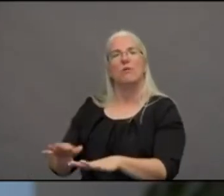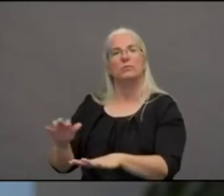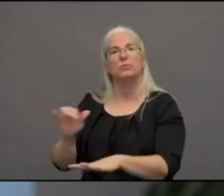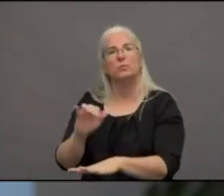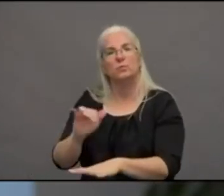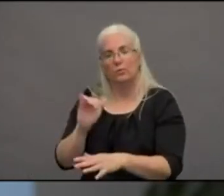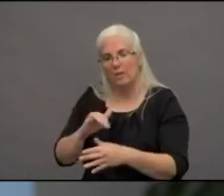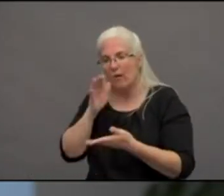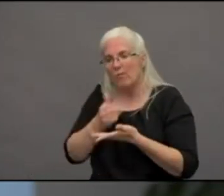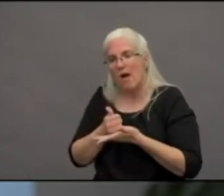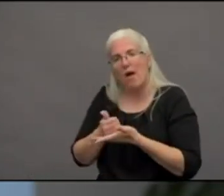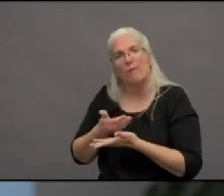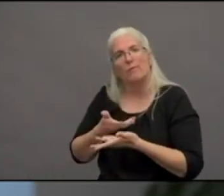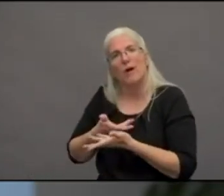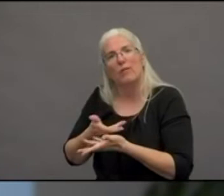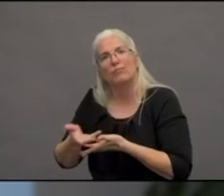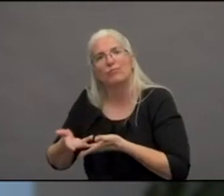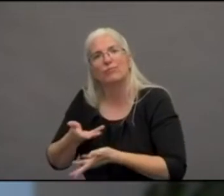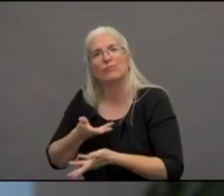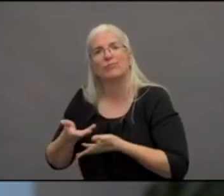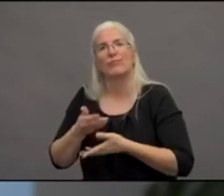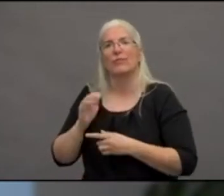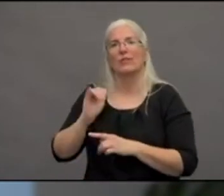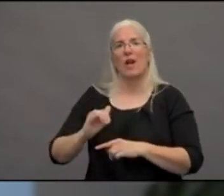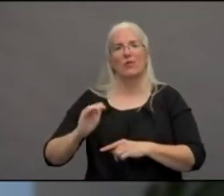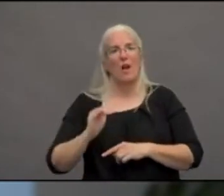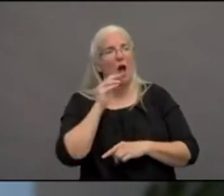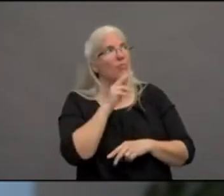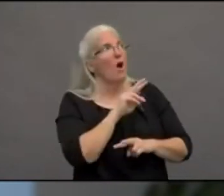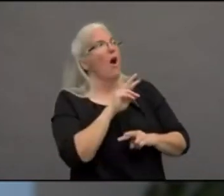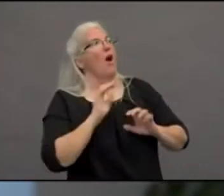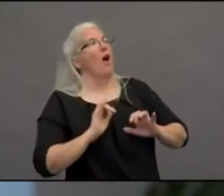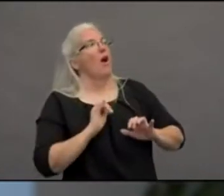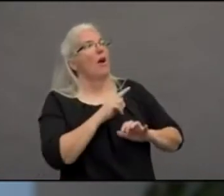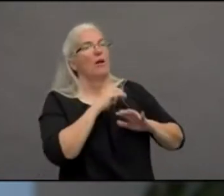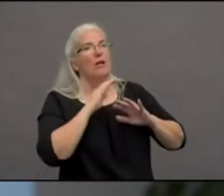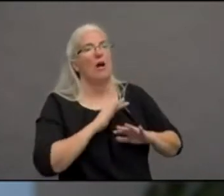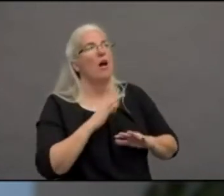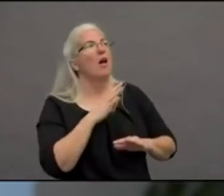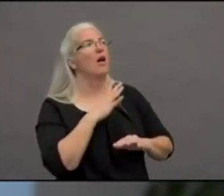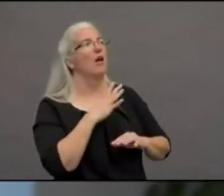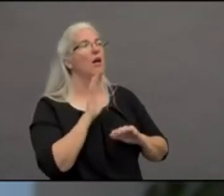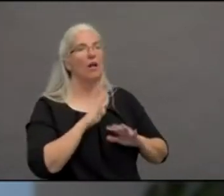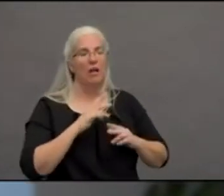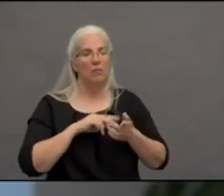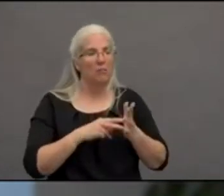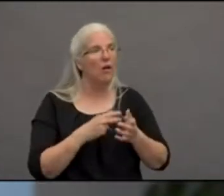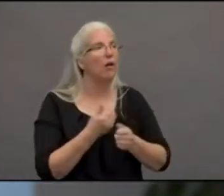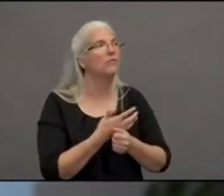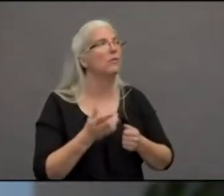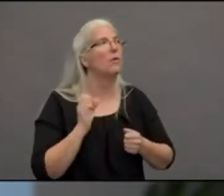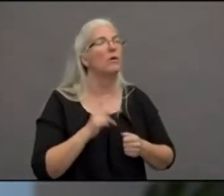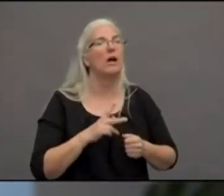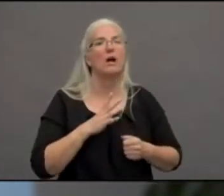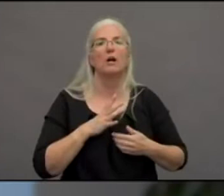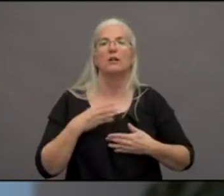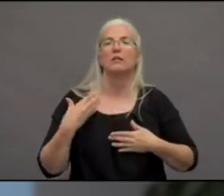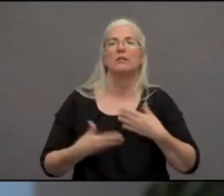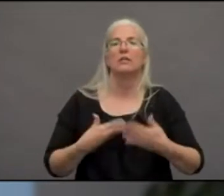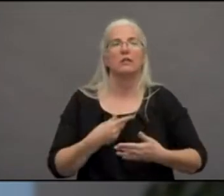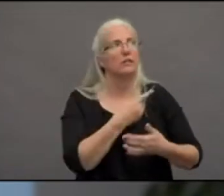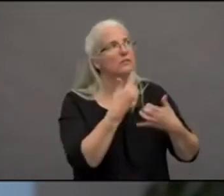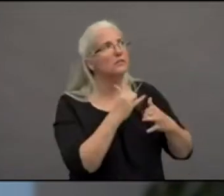of, I have a caregiver who can watch over me, who's calm, who's loving, who protects